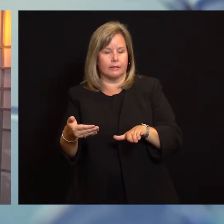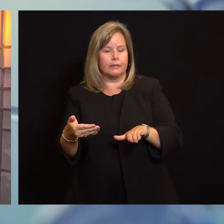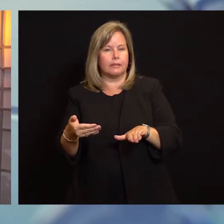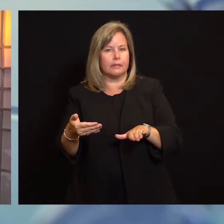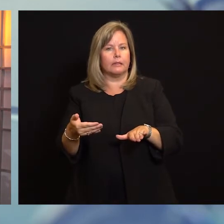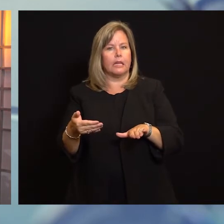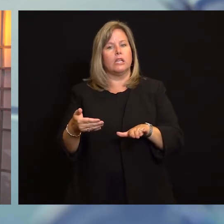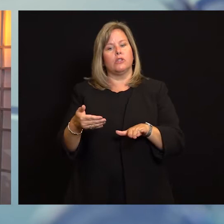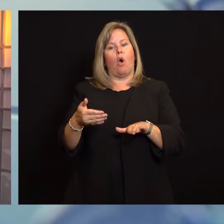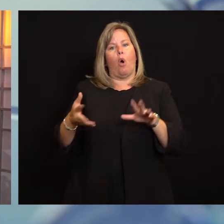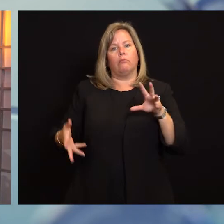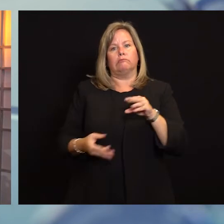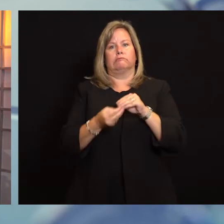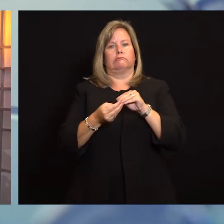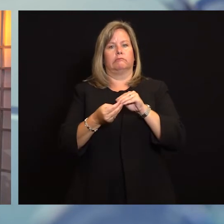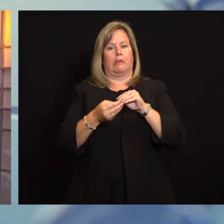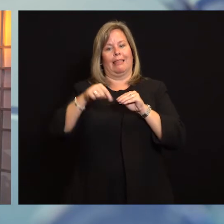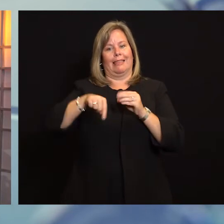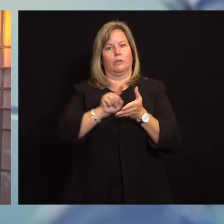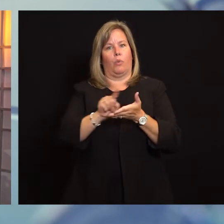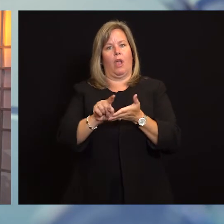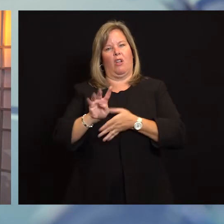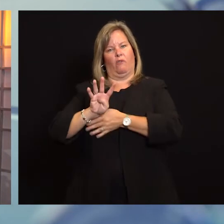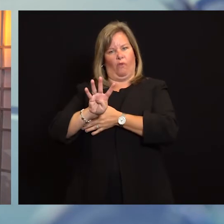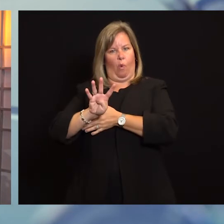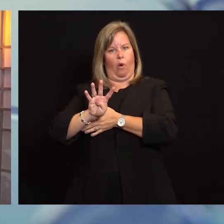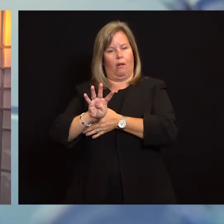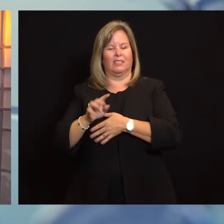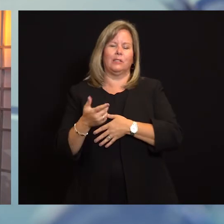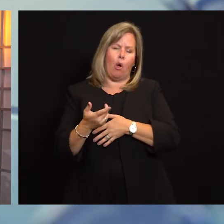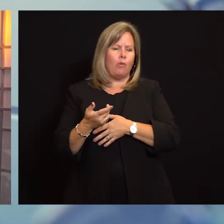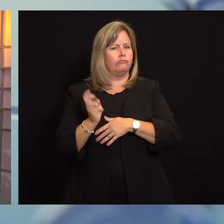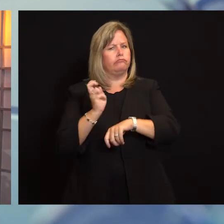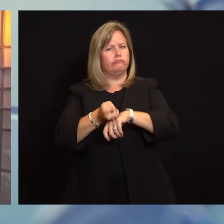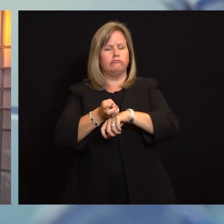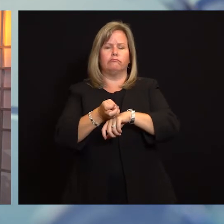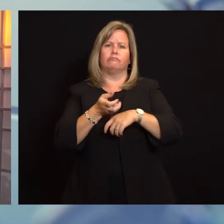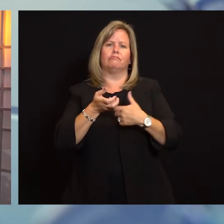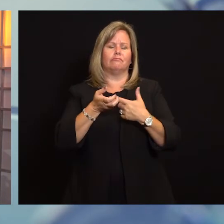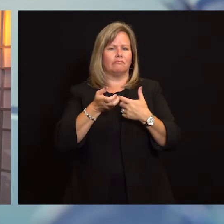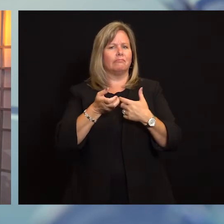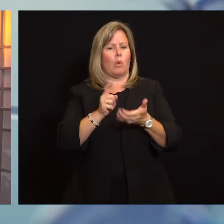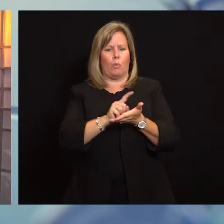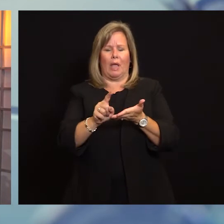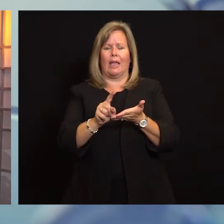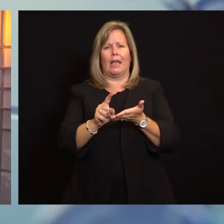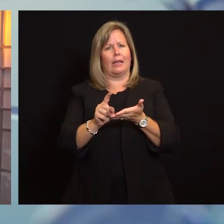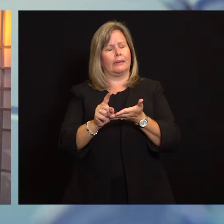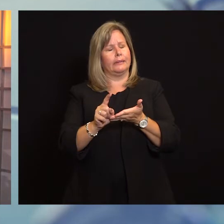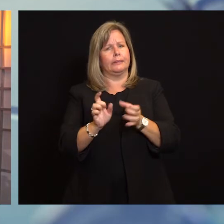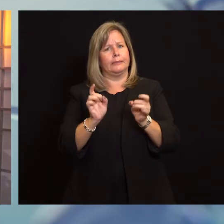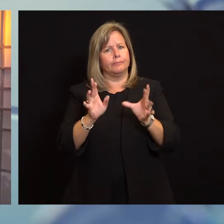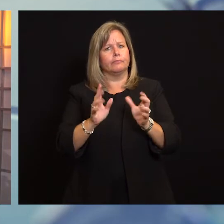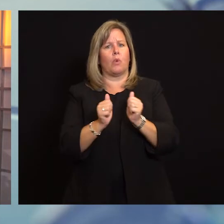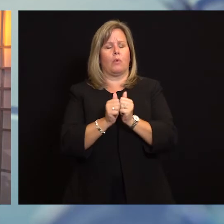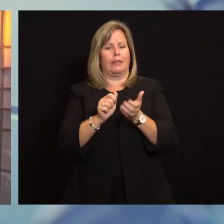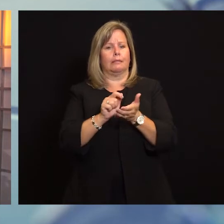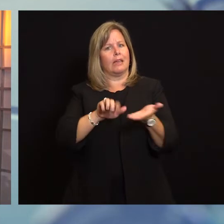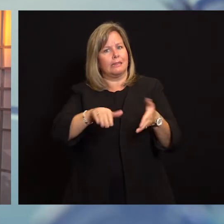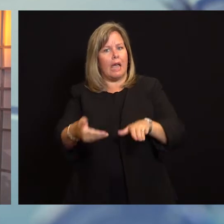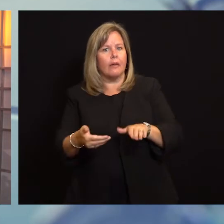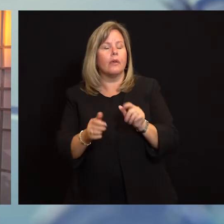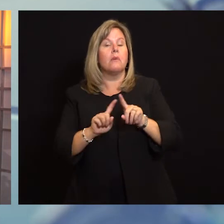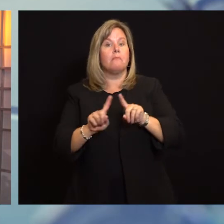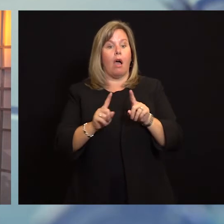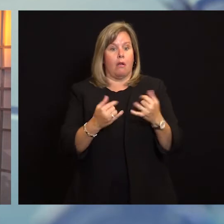within the last week. So we have had a bit of a rough week with deaths, but we're still seeing far fewer deaths as a